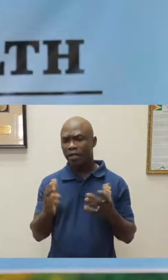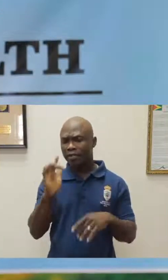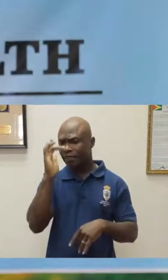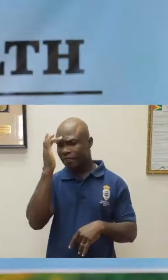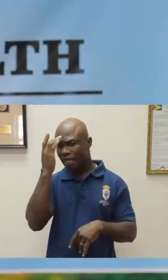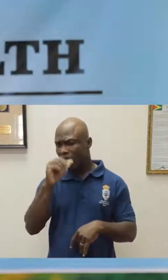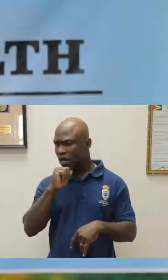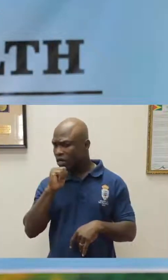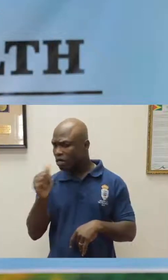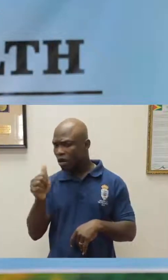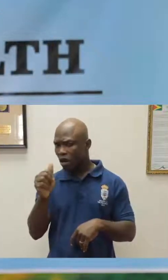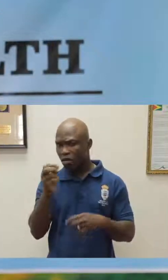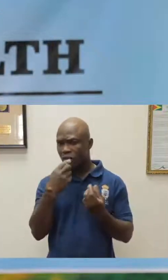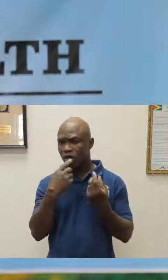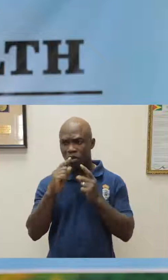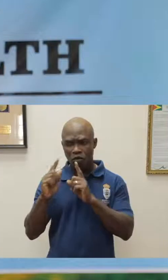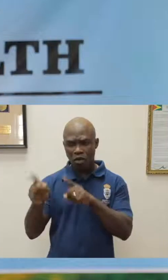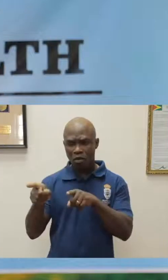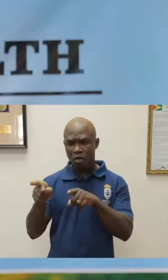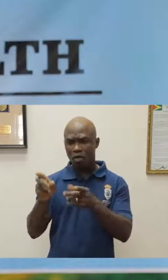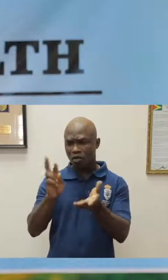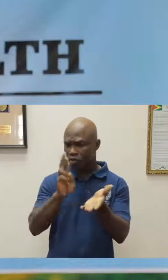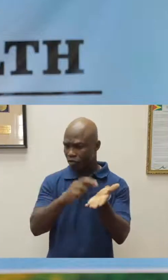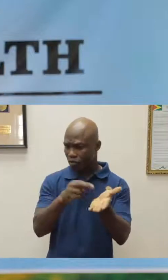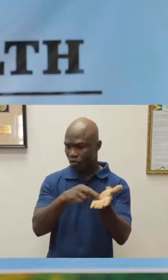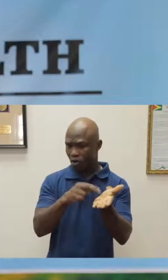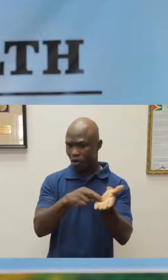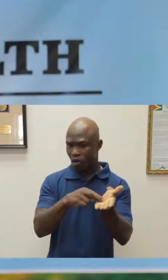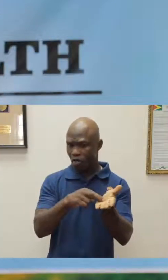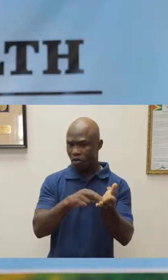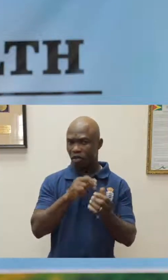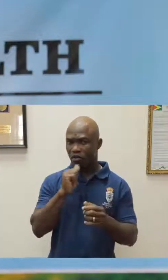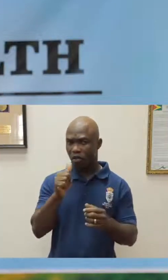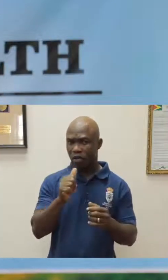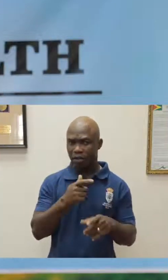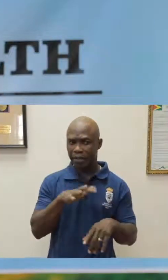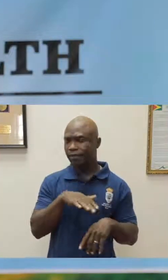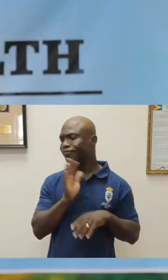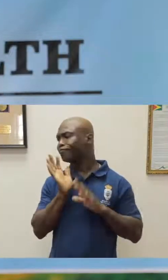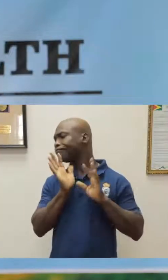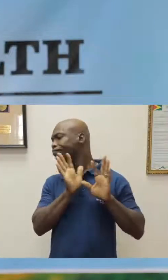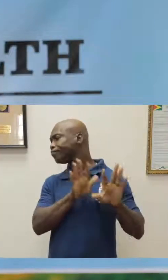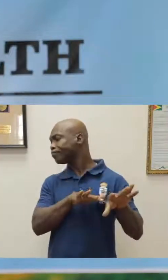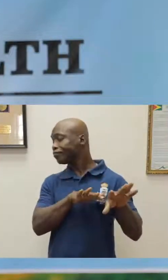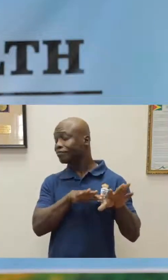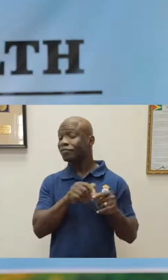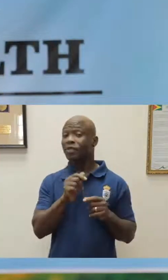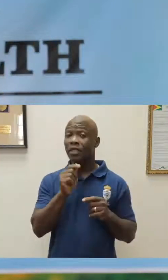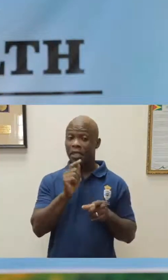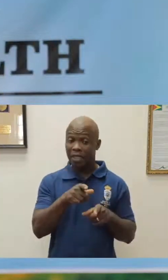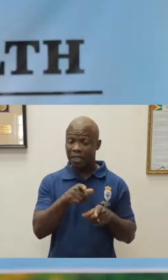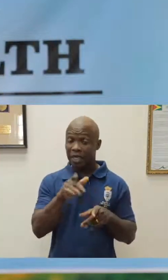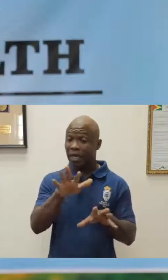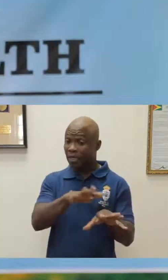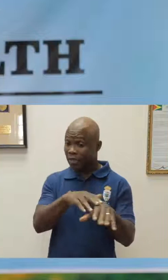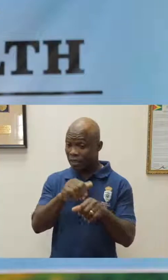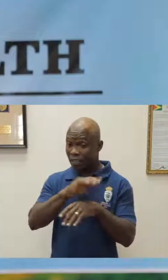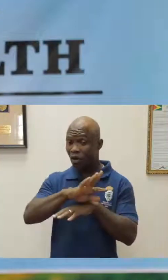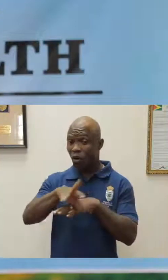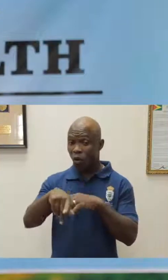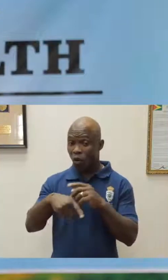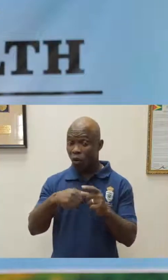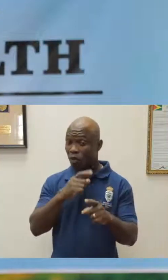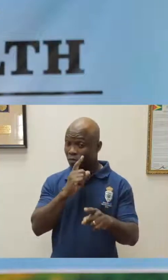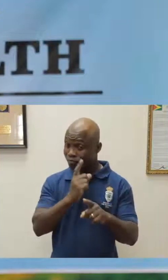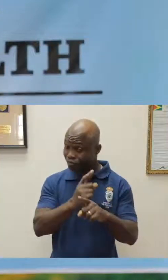not been reported are taking this situation for granted instead of taking all